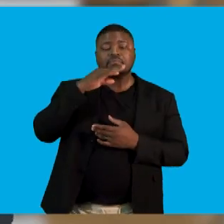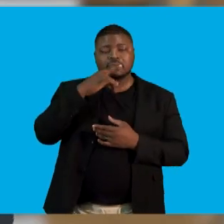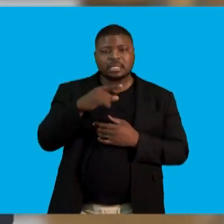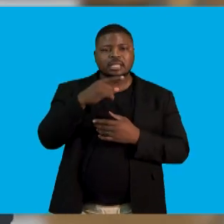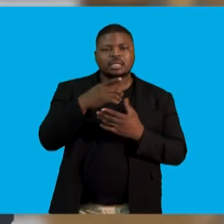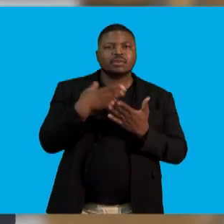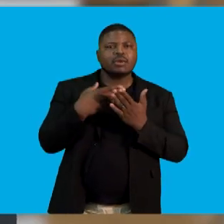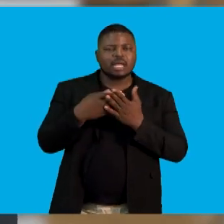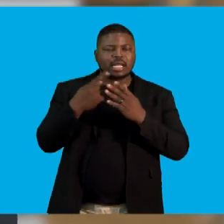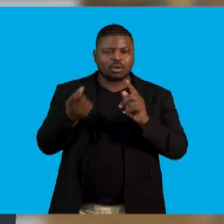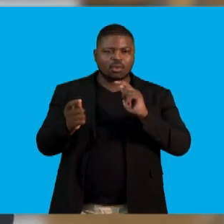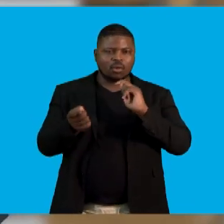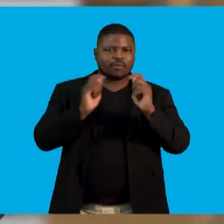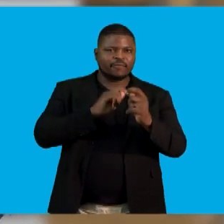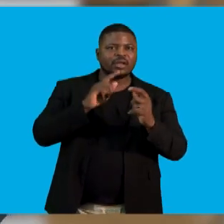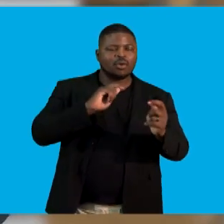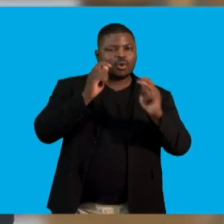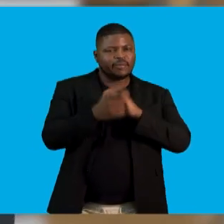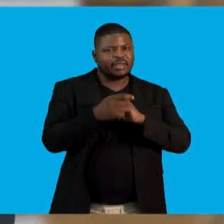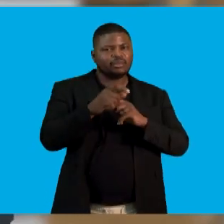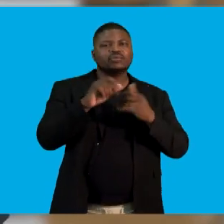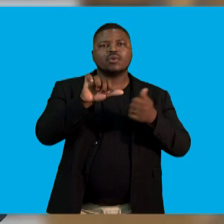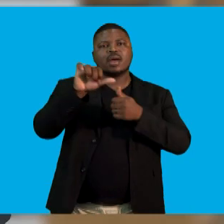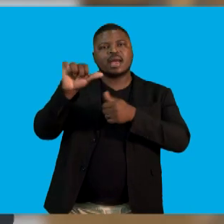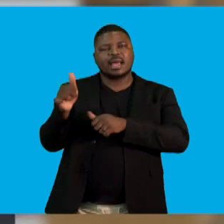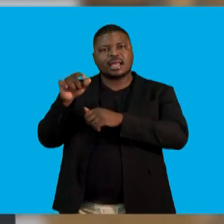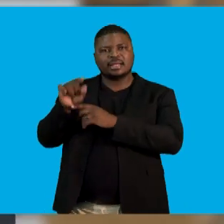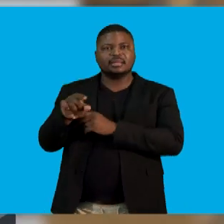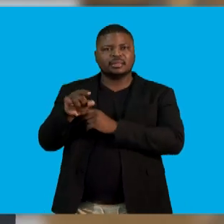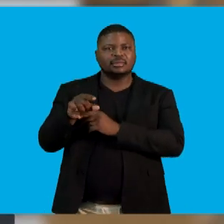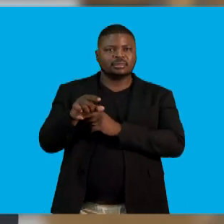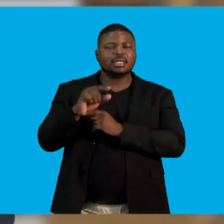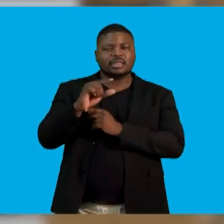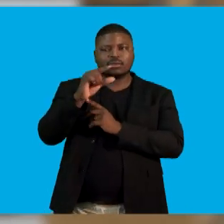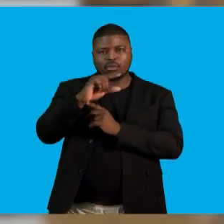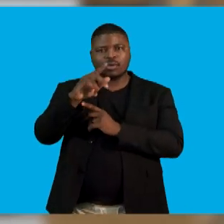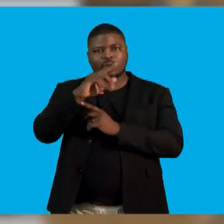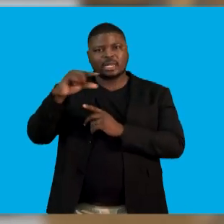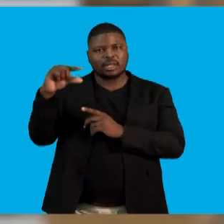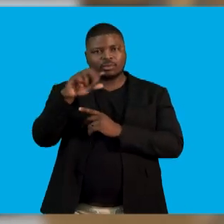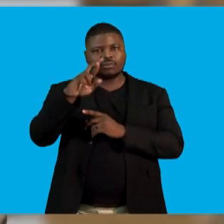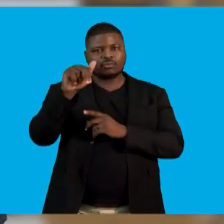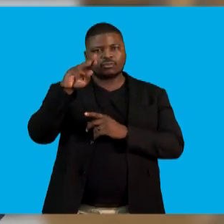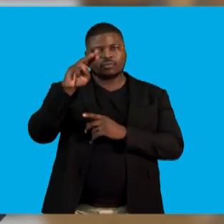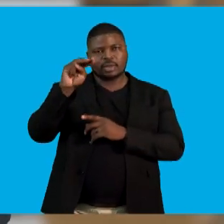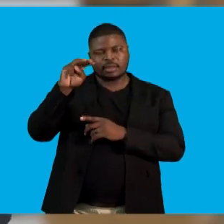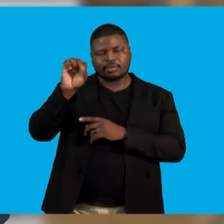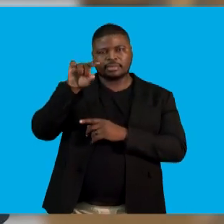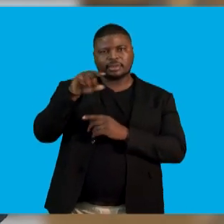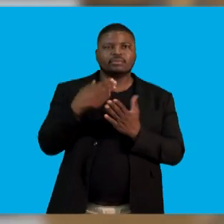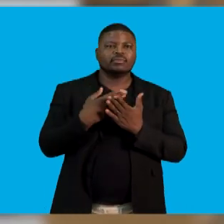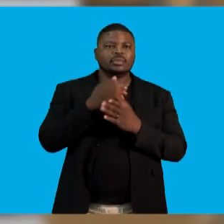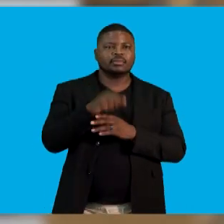in grams, or you can express the weight of that millimil in grams. Then we